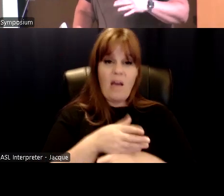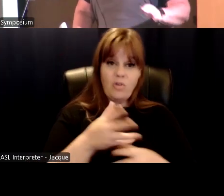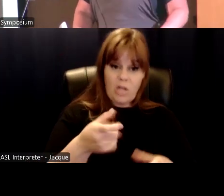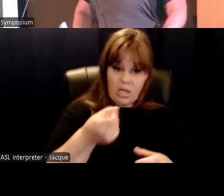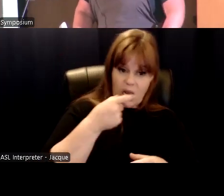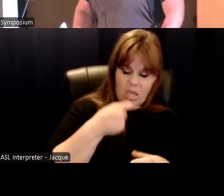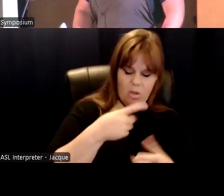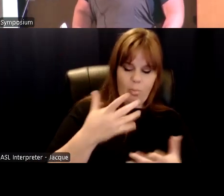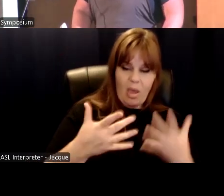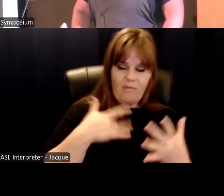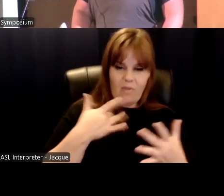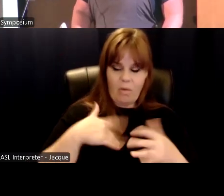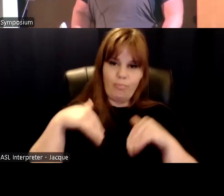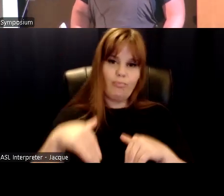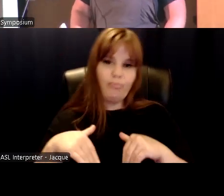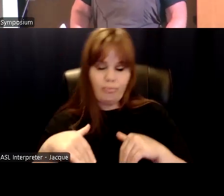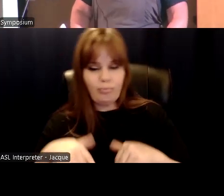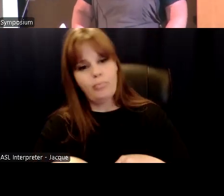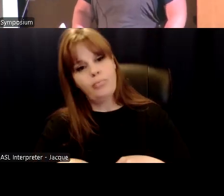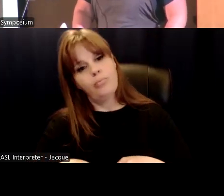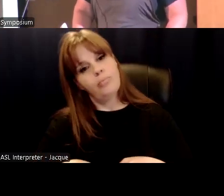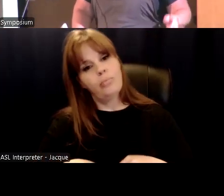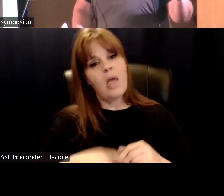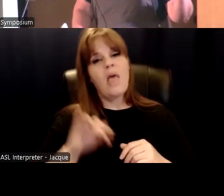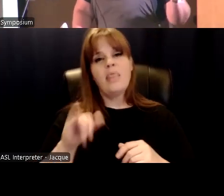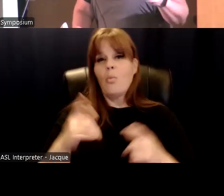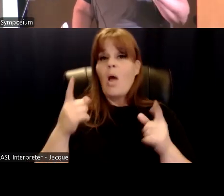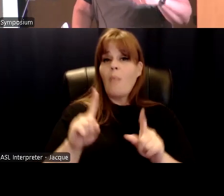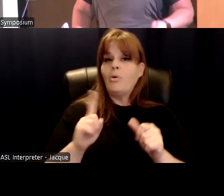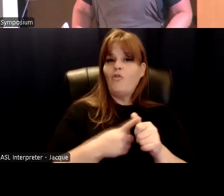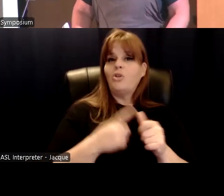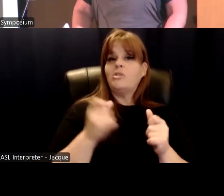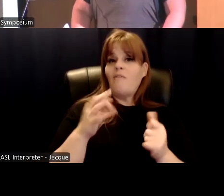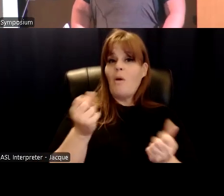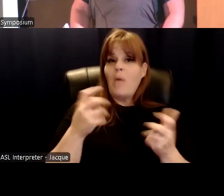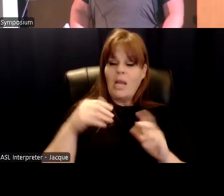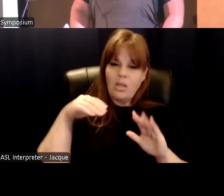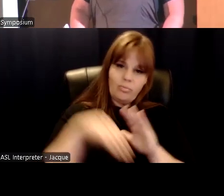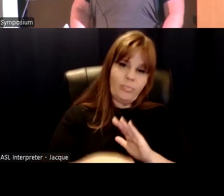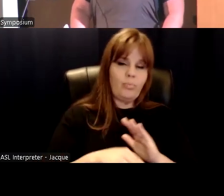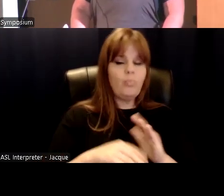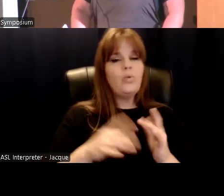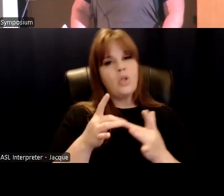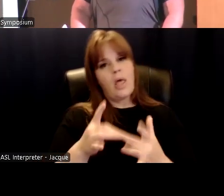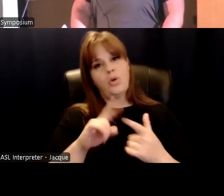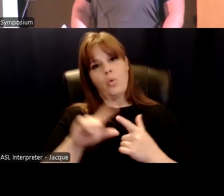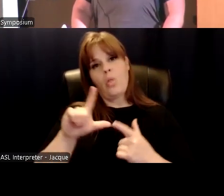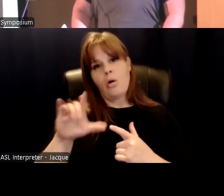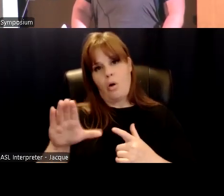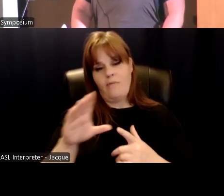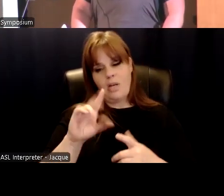And what happened was the first of many crashes, which led into a long COVID diagnosis.